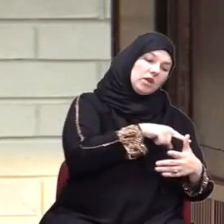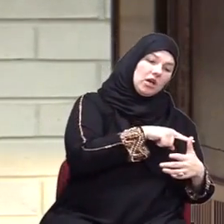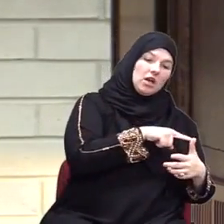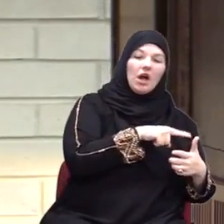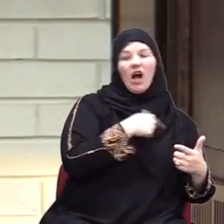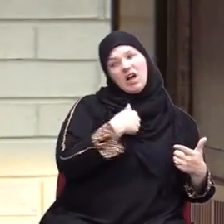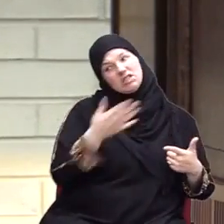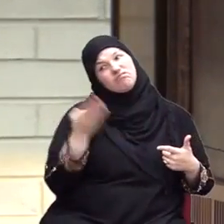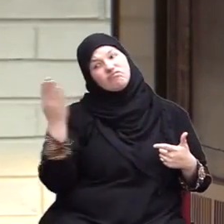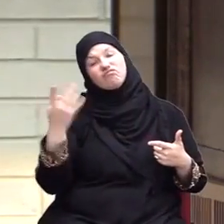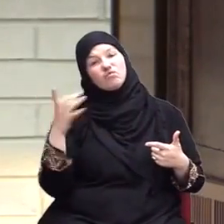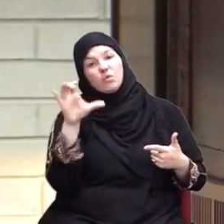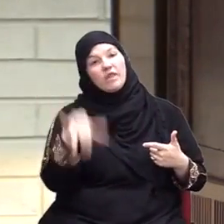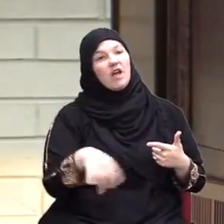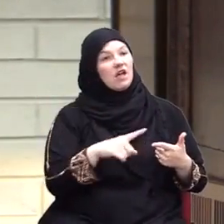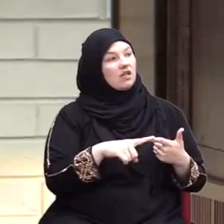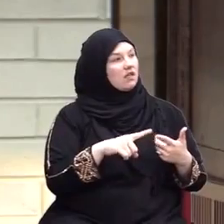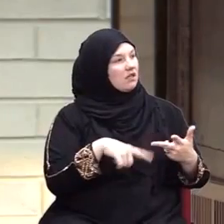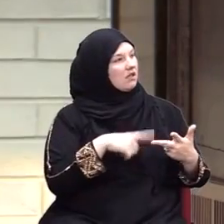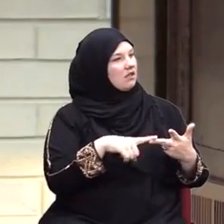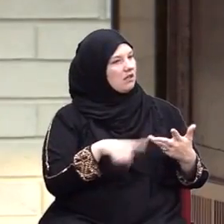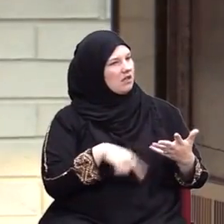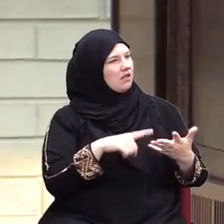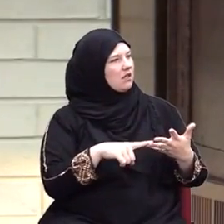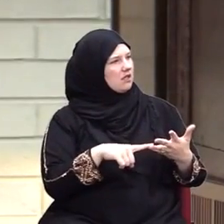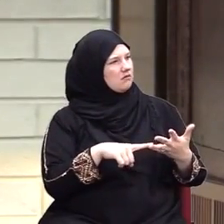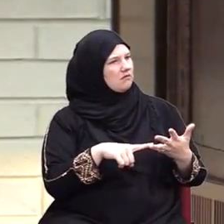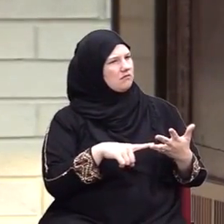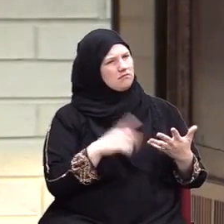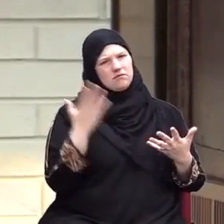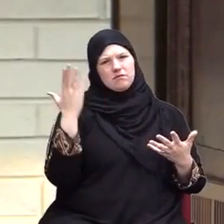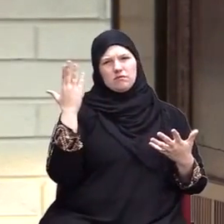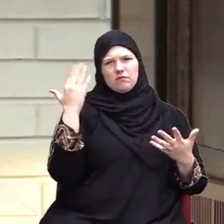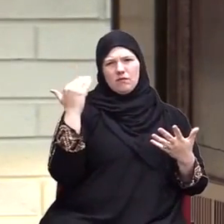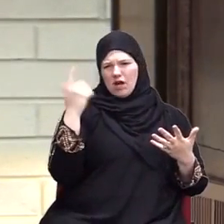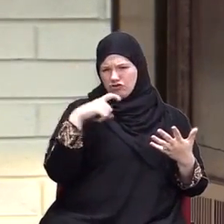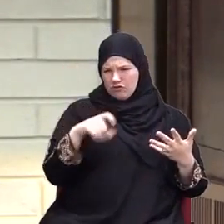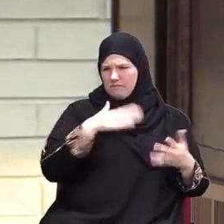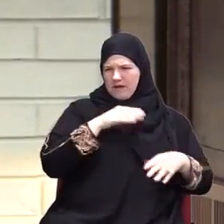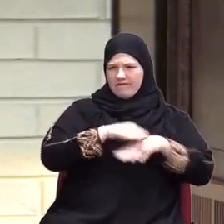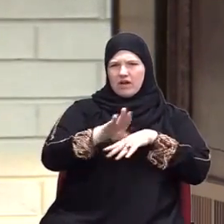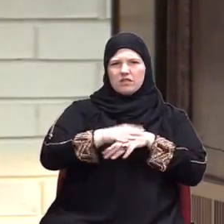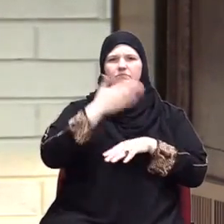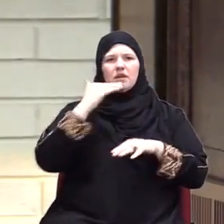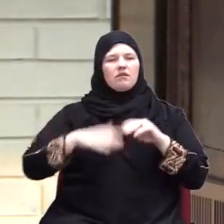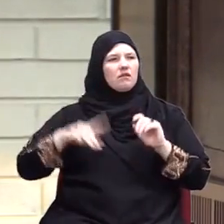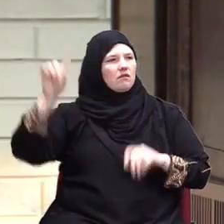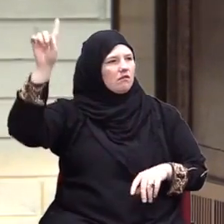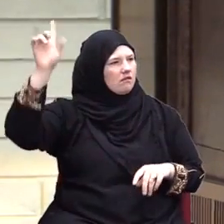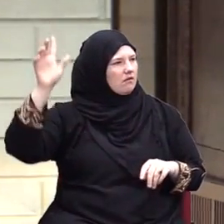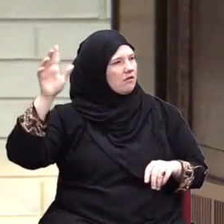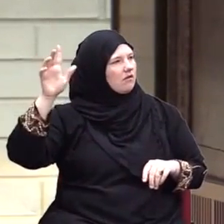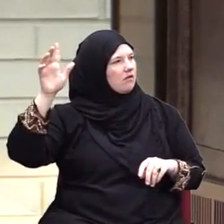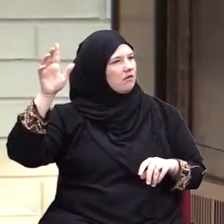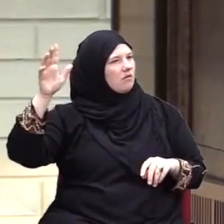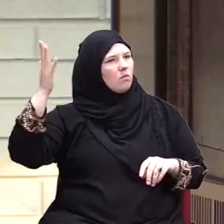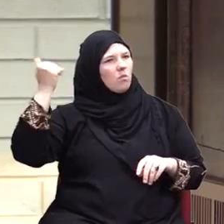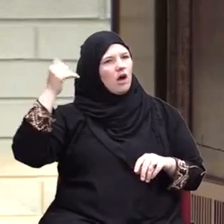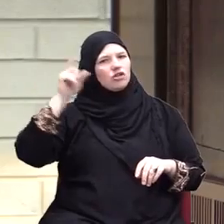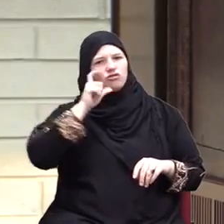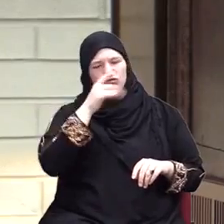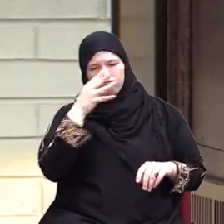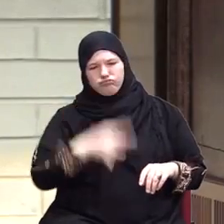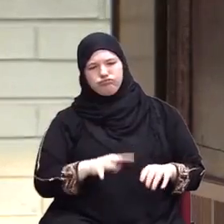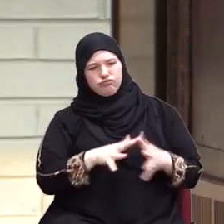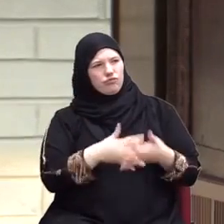do this, I would do this, as if I am the standard. You are not the standard. The standard is the